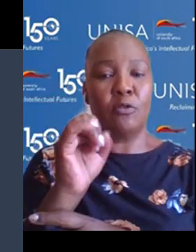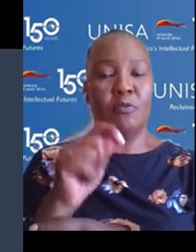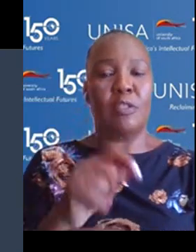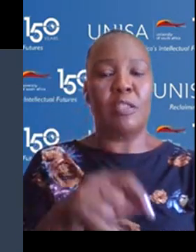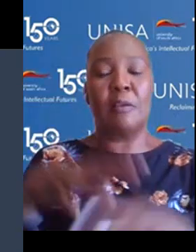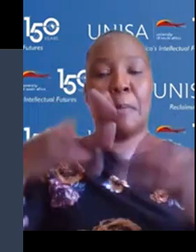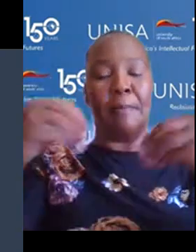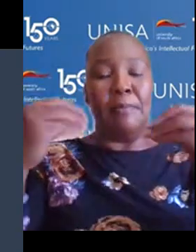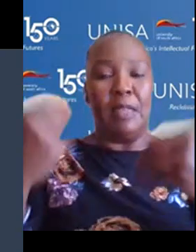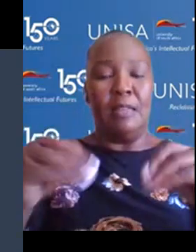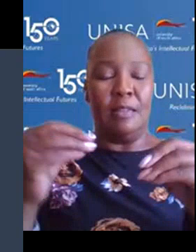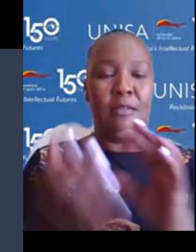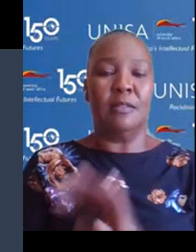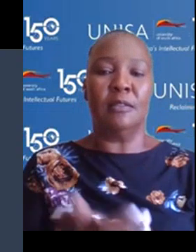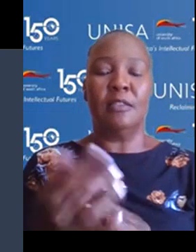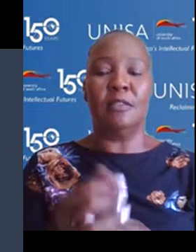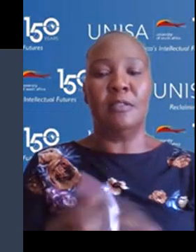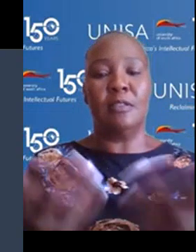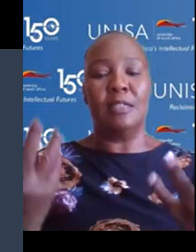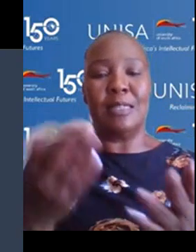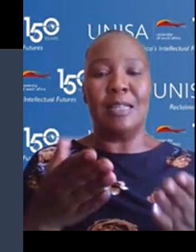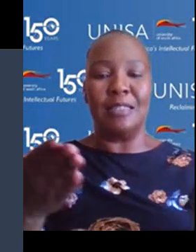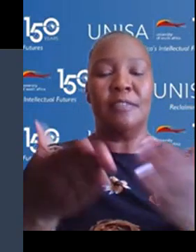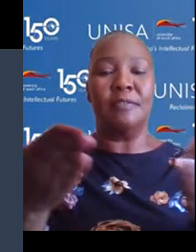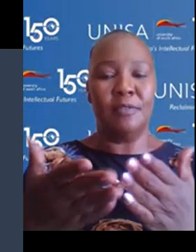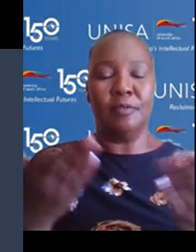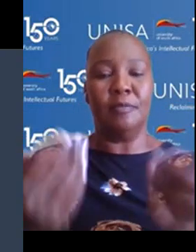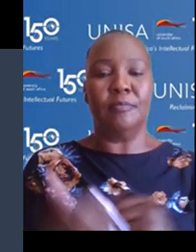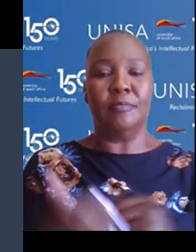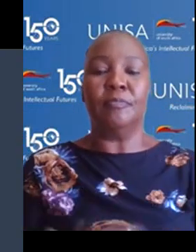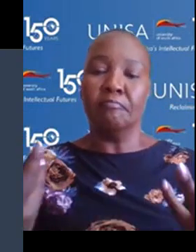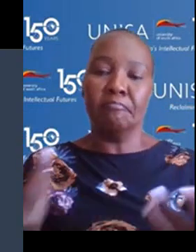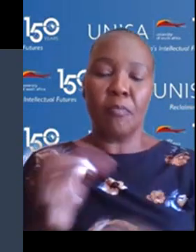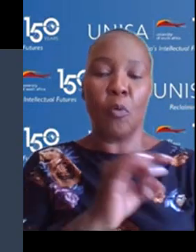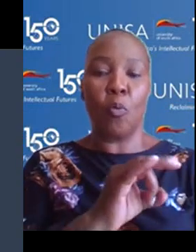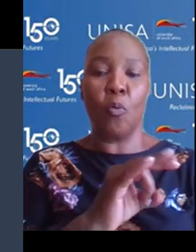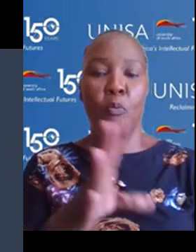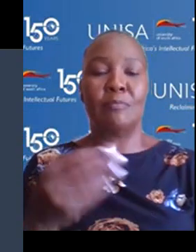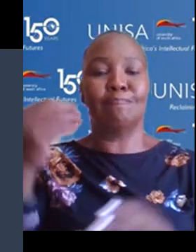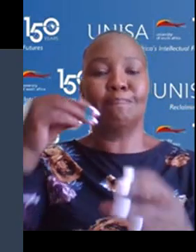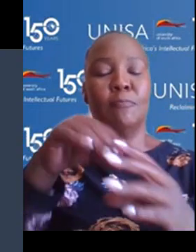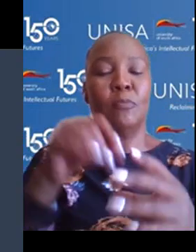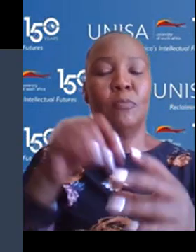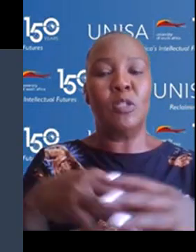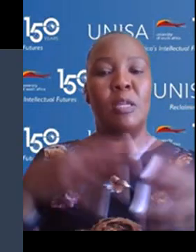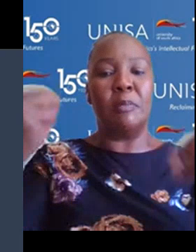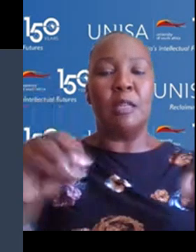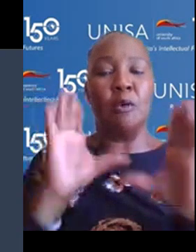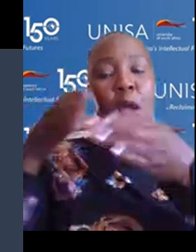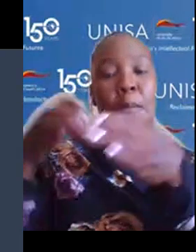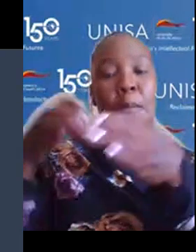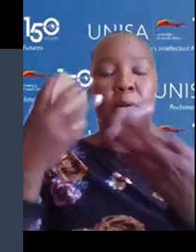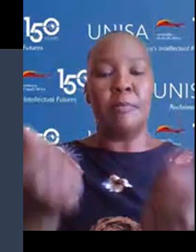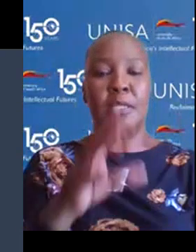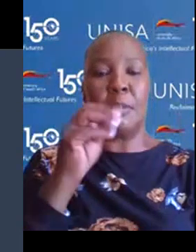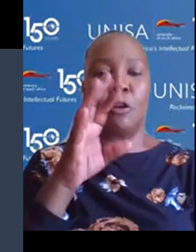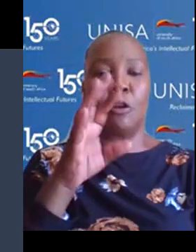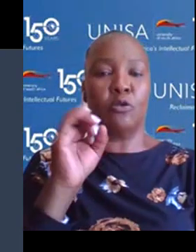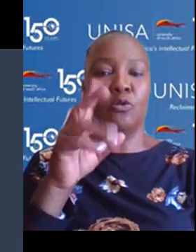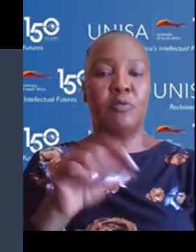Enterprise, how can I say, servers and tenants. So once you go into business, your company might have a Microsoft